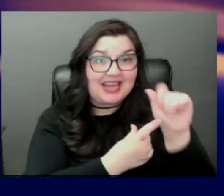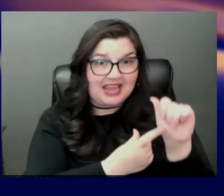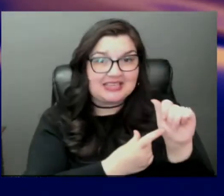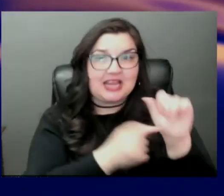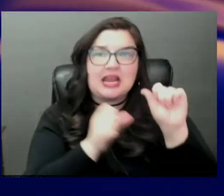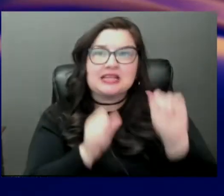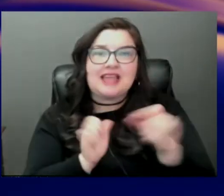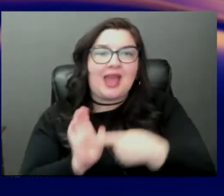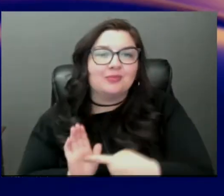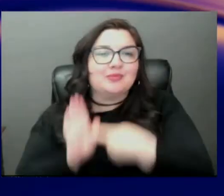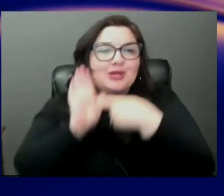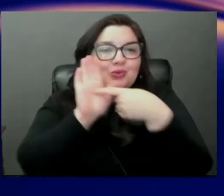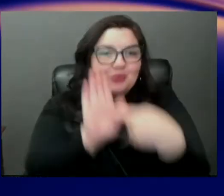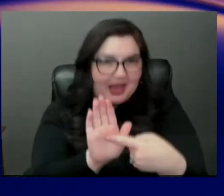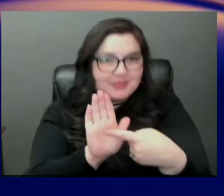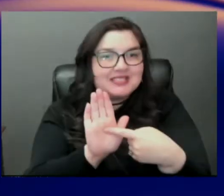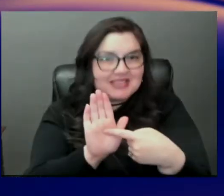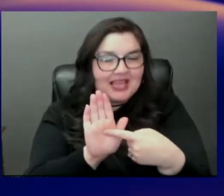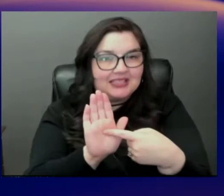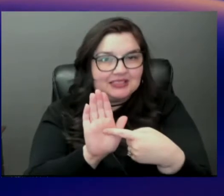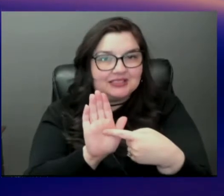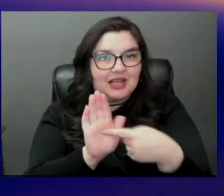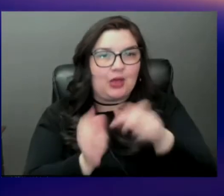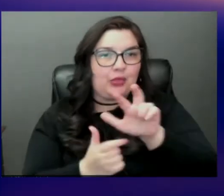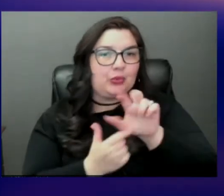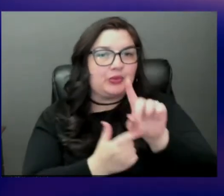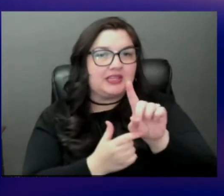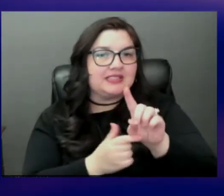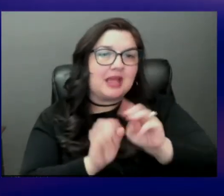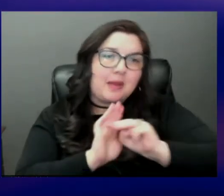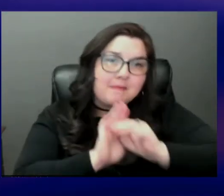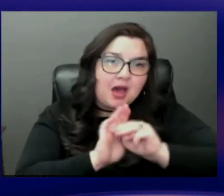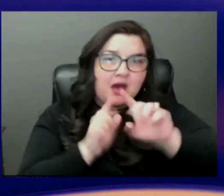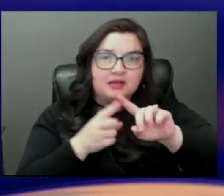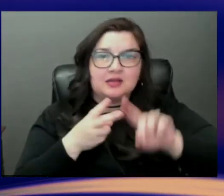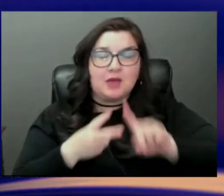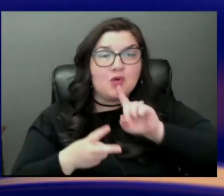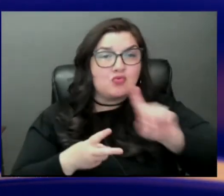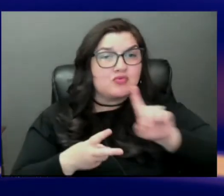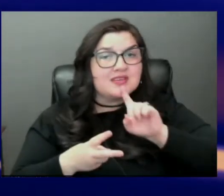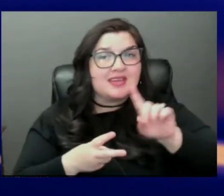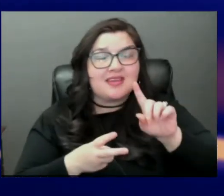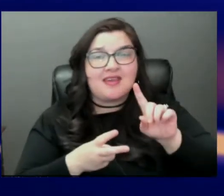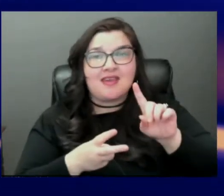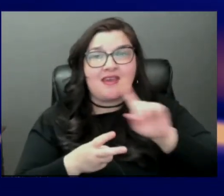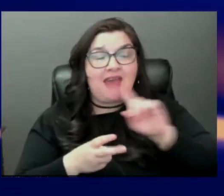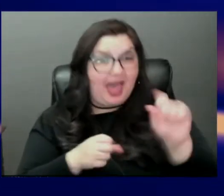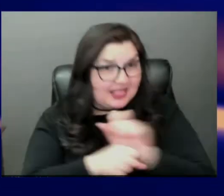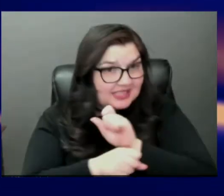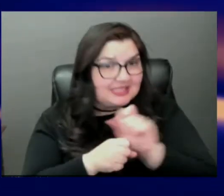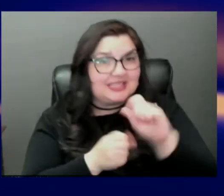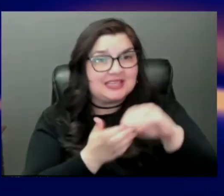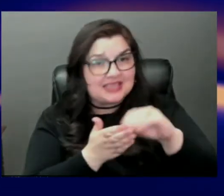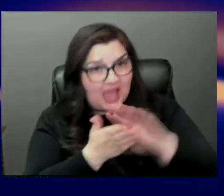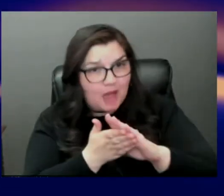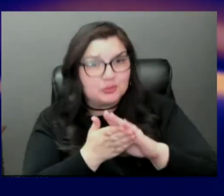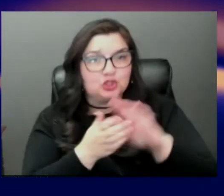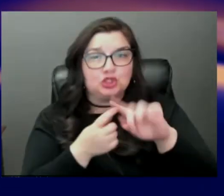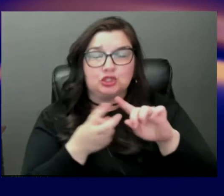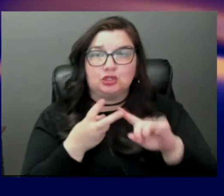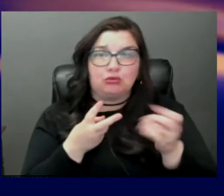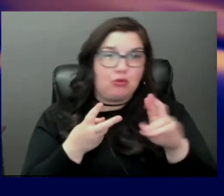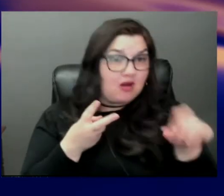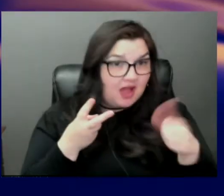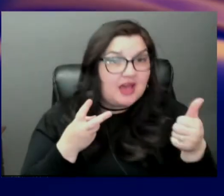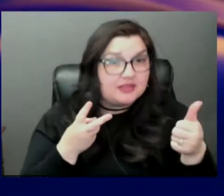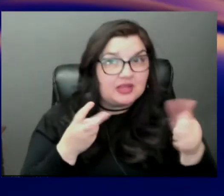represented in situ in 3D models. And these 3D models can be reality capture or point clouds, as I mentioned, but it can also be using